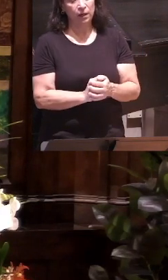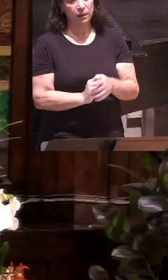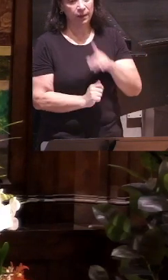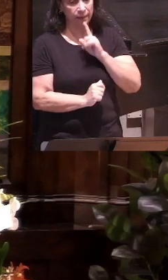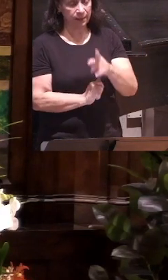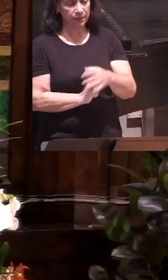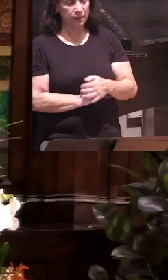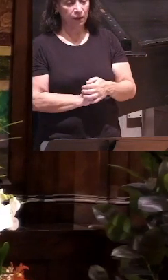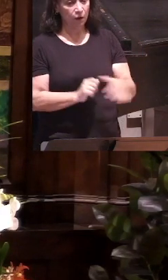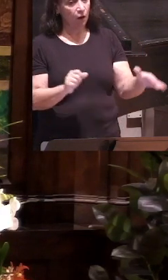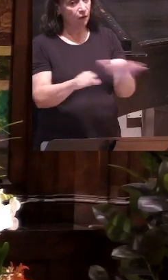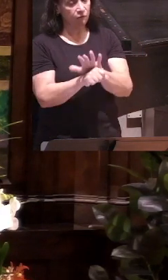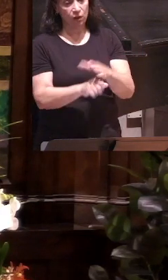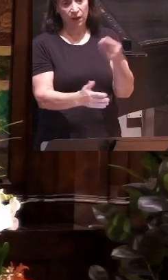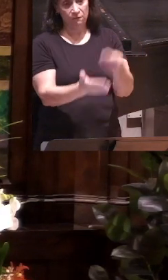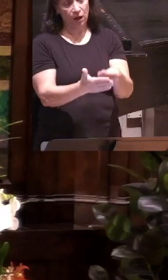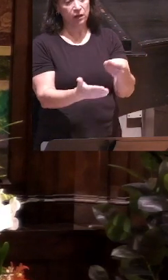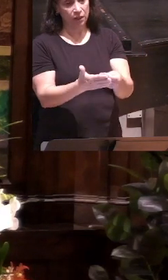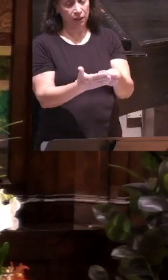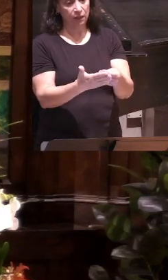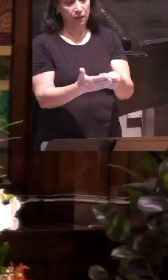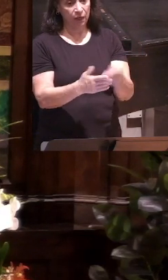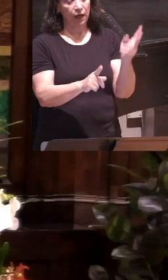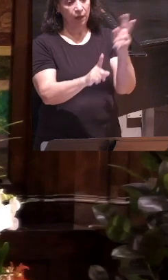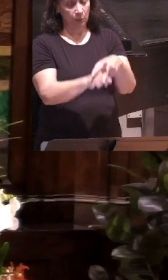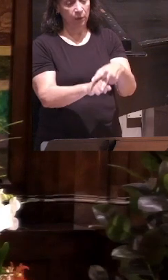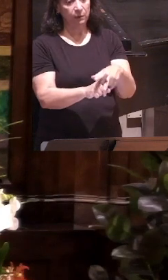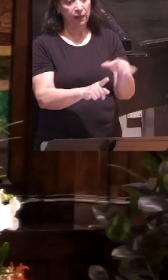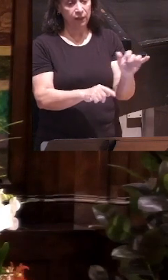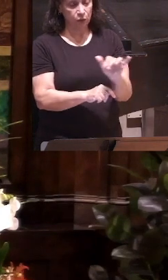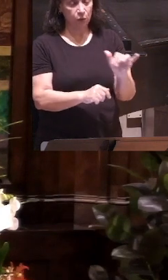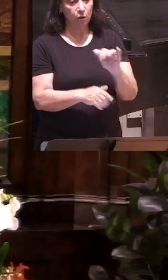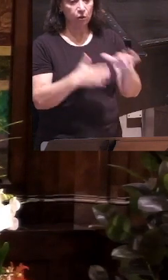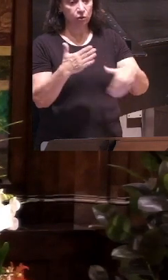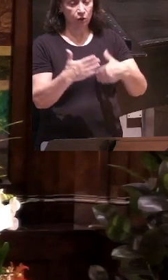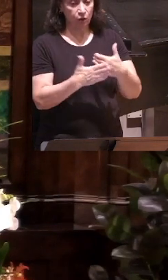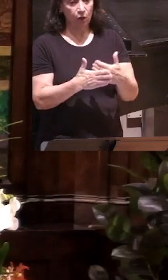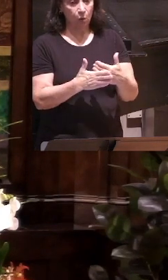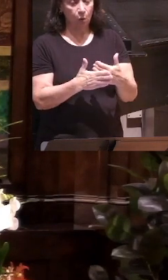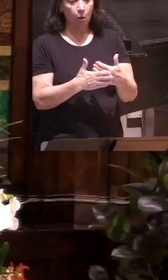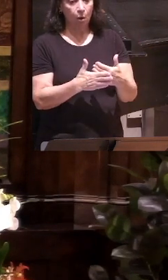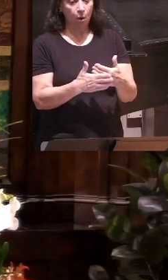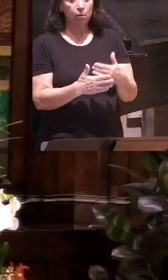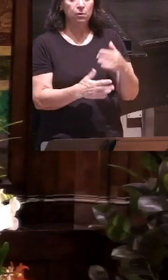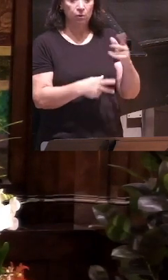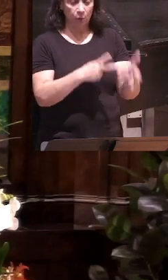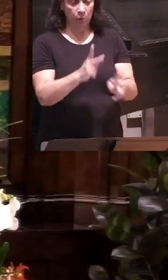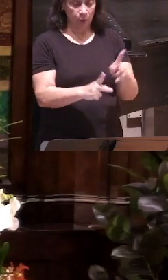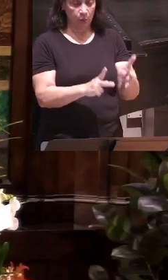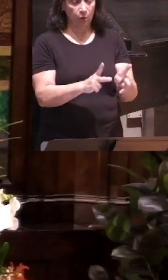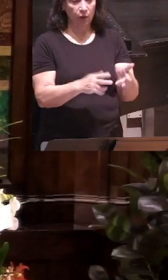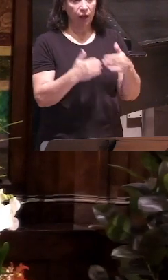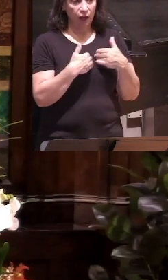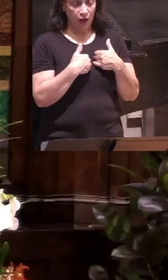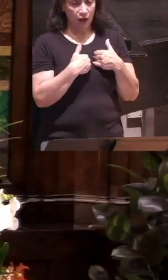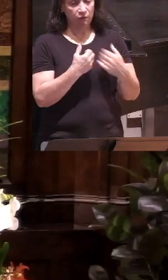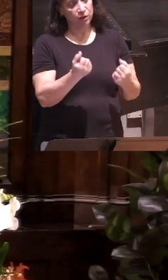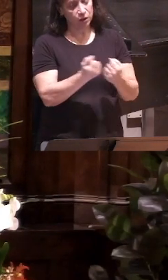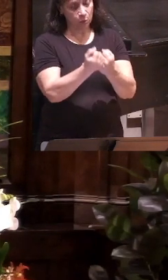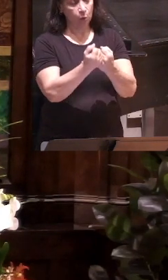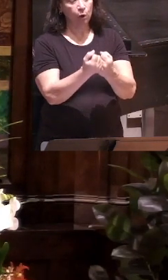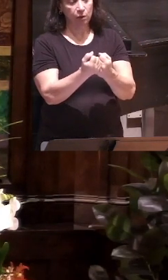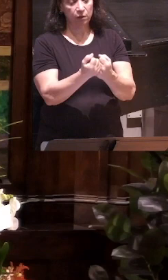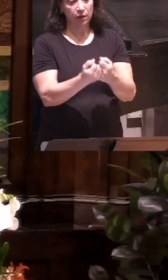is fully funded and implemented so that all our young people have the